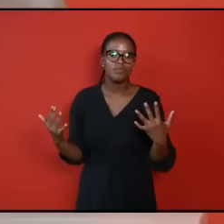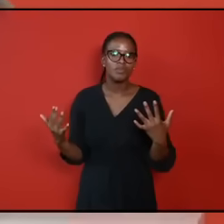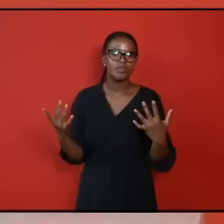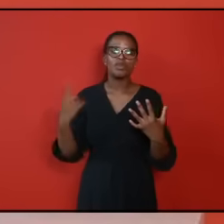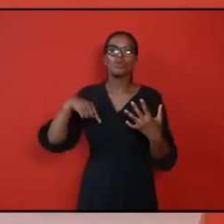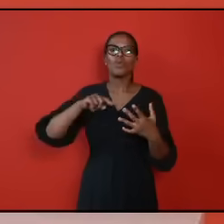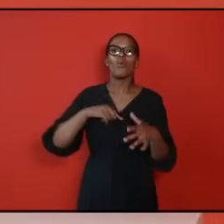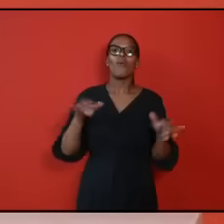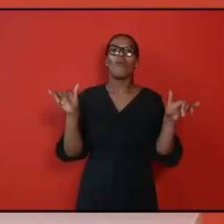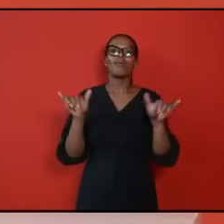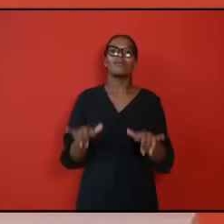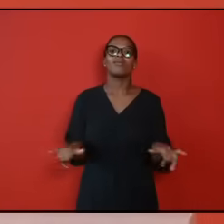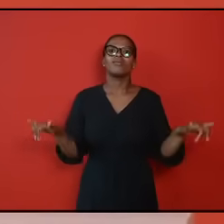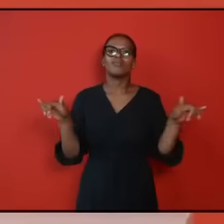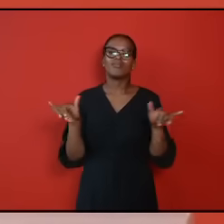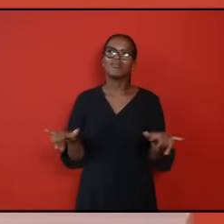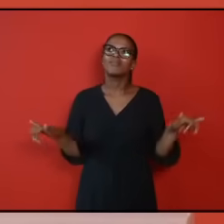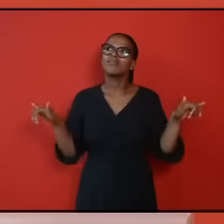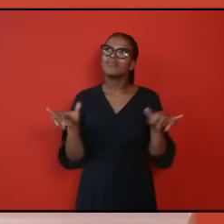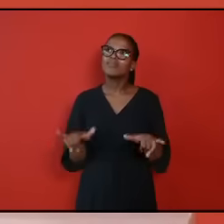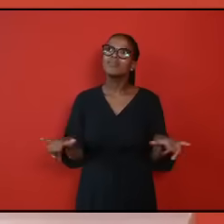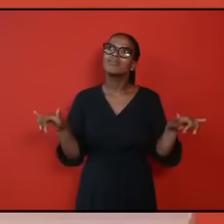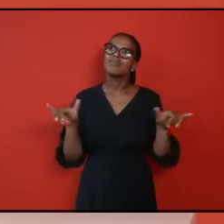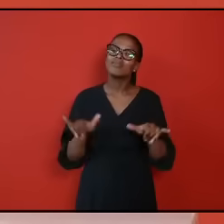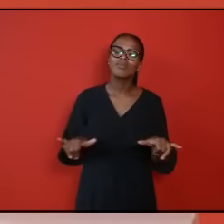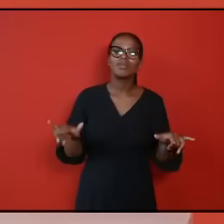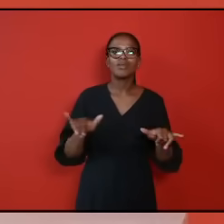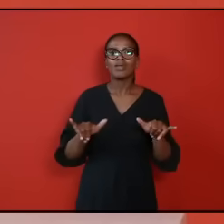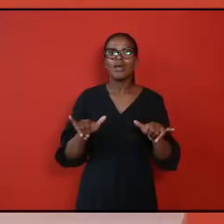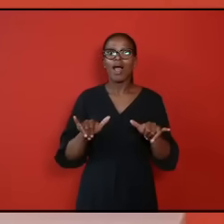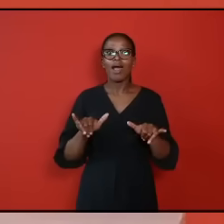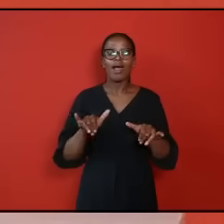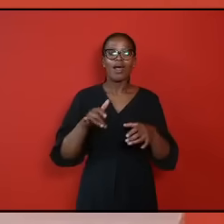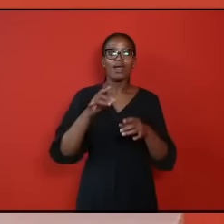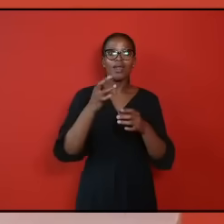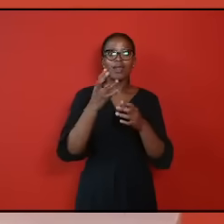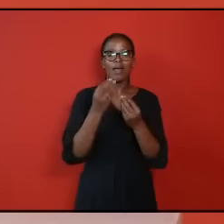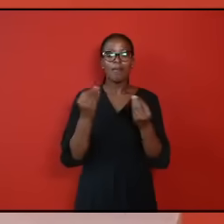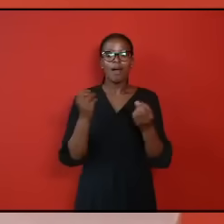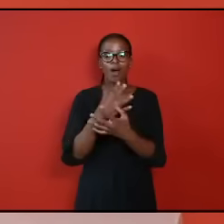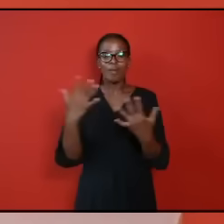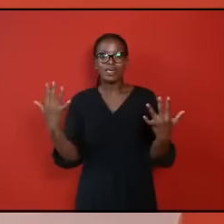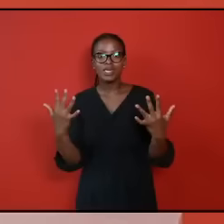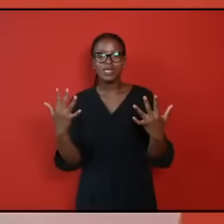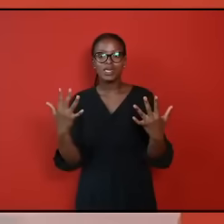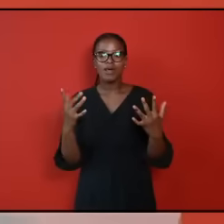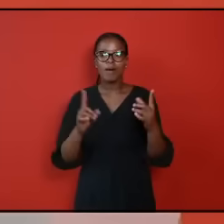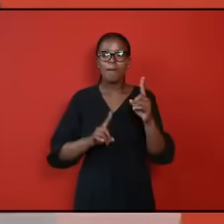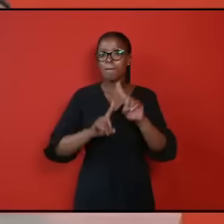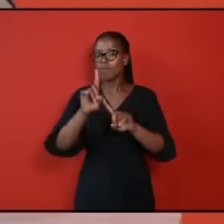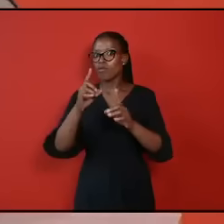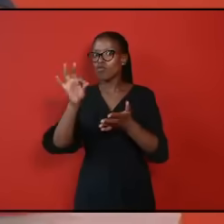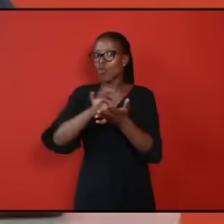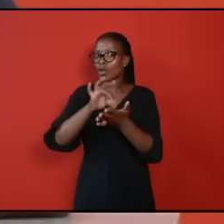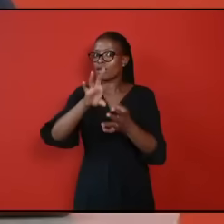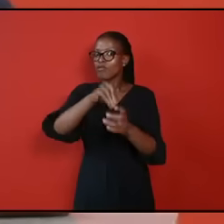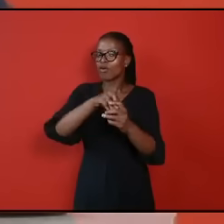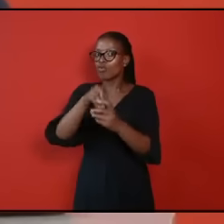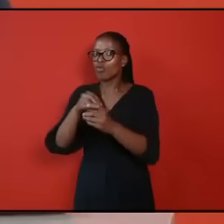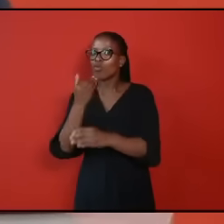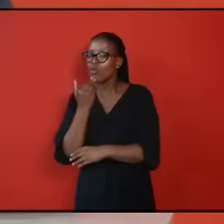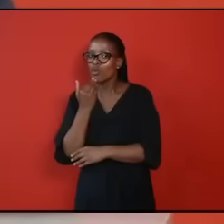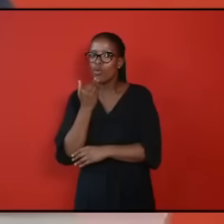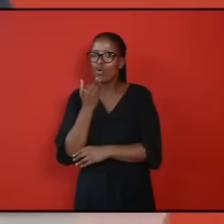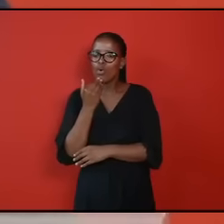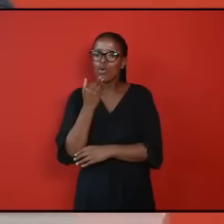We wait. Not to get the results, to get how many people voted. So you